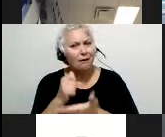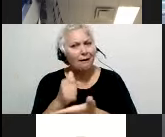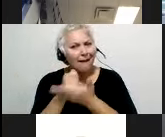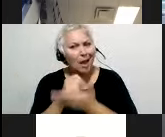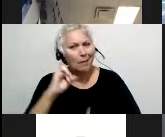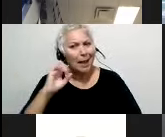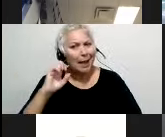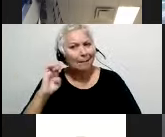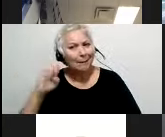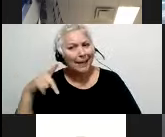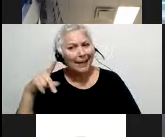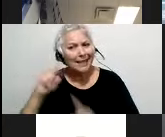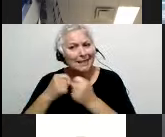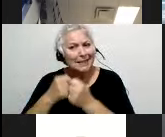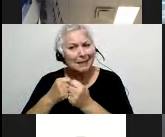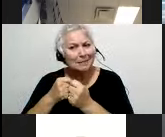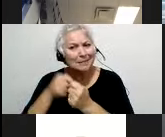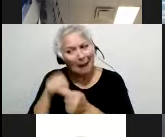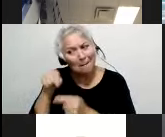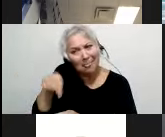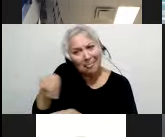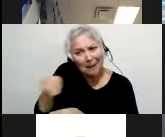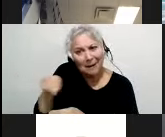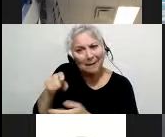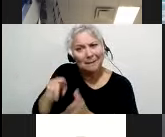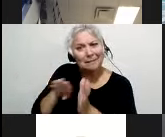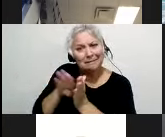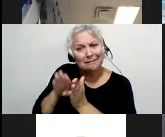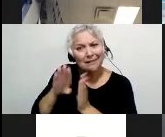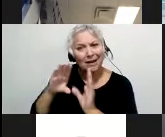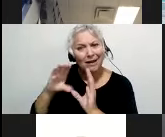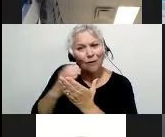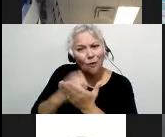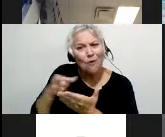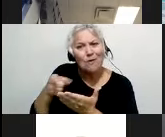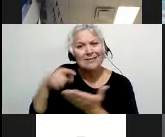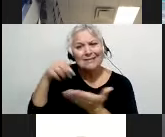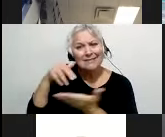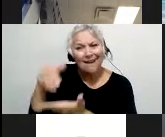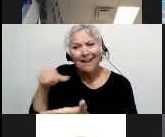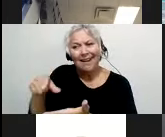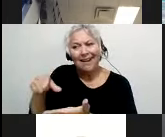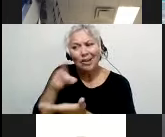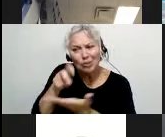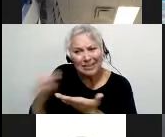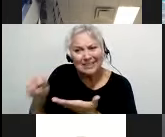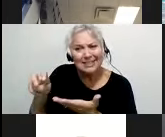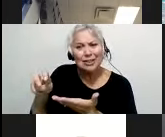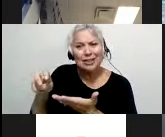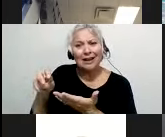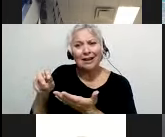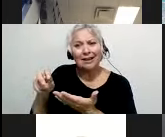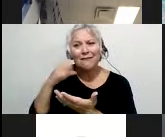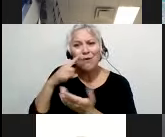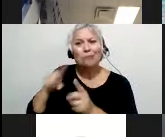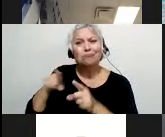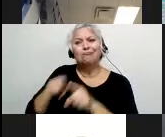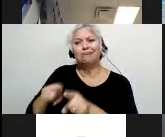IEP teams when they're developing that appropriate course of study and transition services that align with students' post-secondary